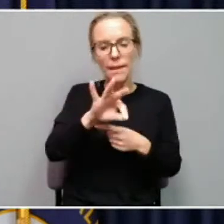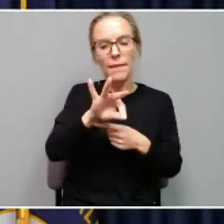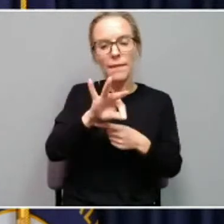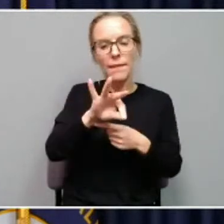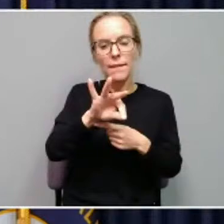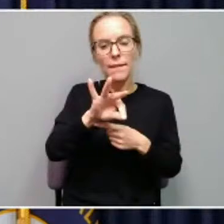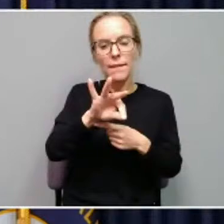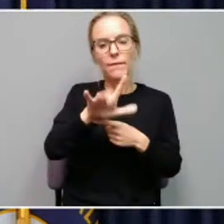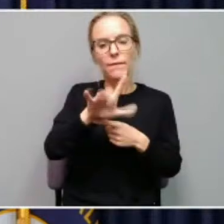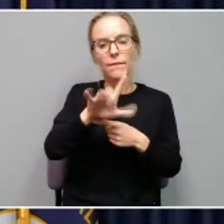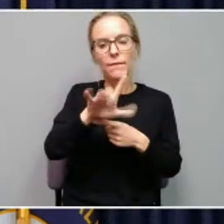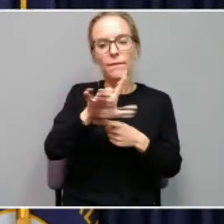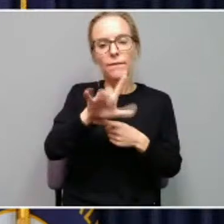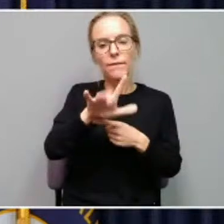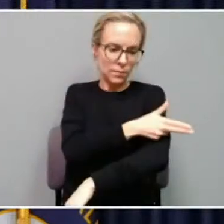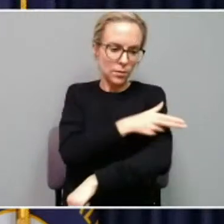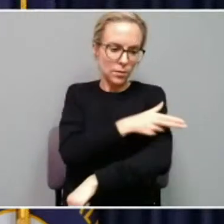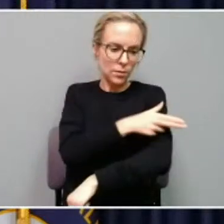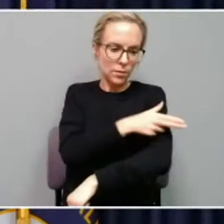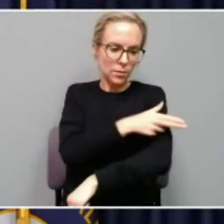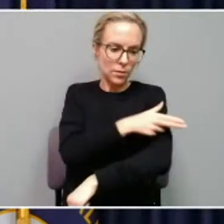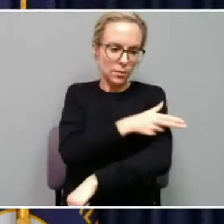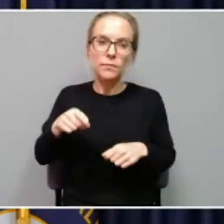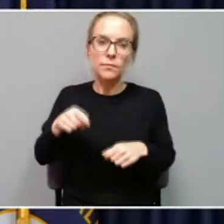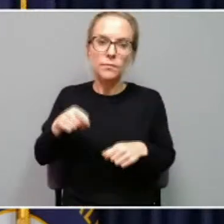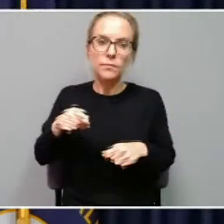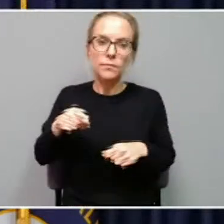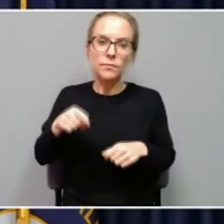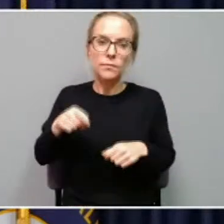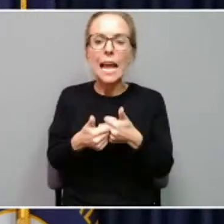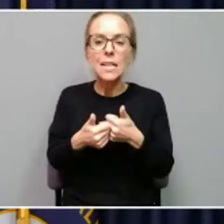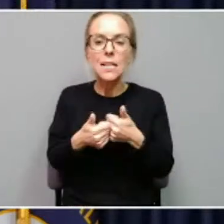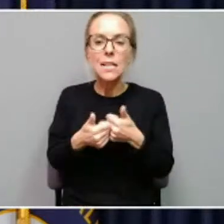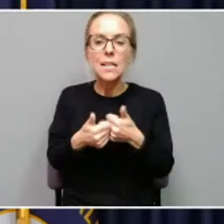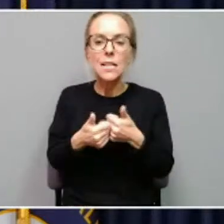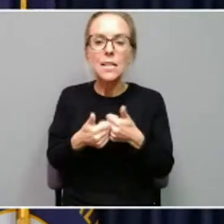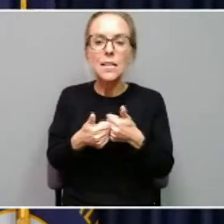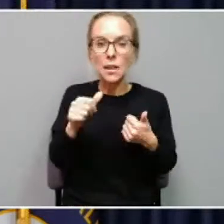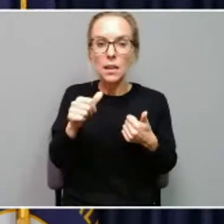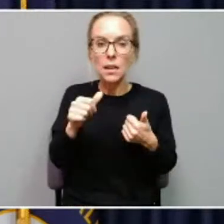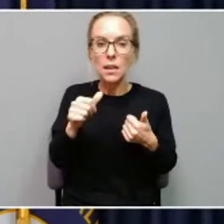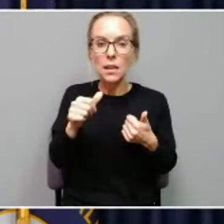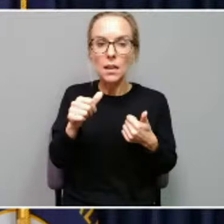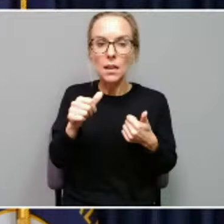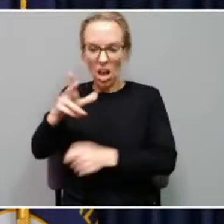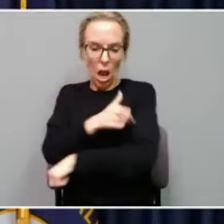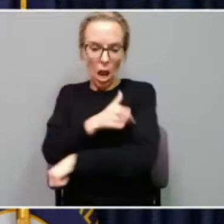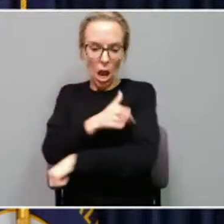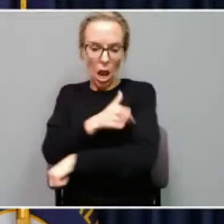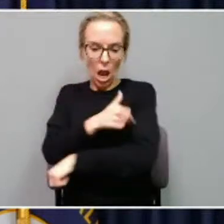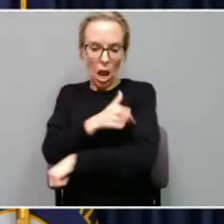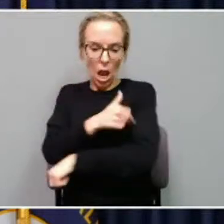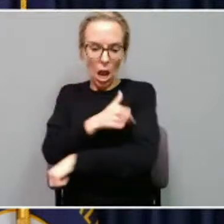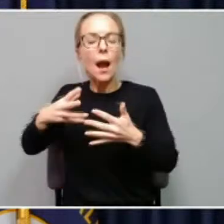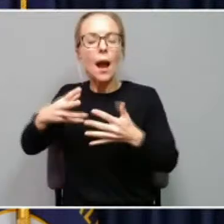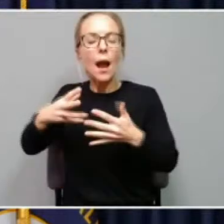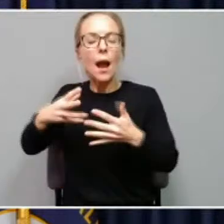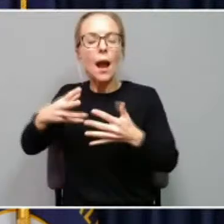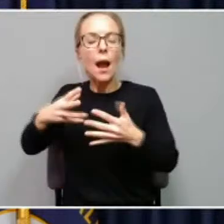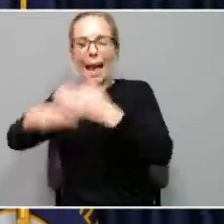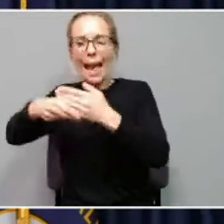field hospital isn't feasible right now. Our challenge isn't beds. That's what the field hospital does. It adds beds. Our challenge is